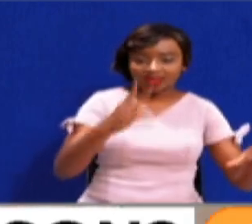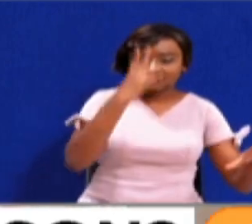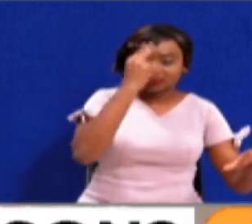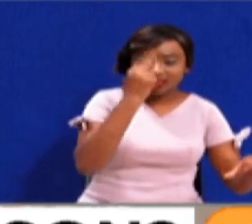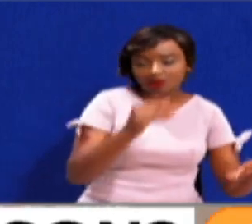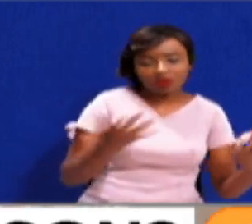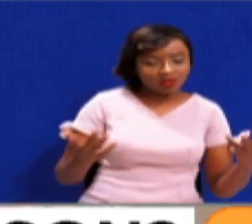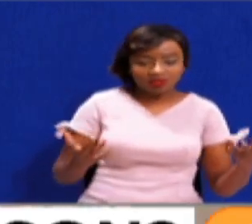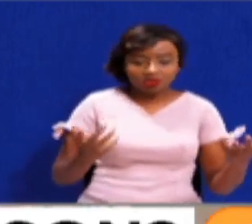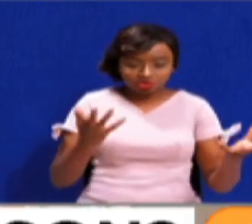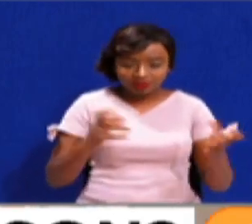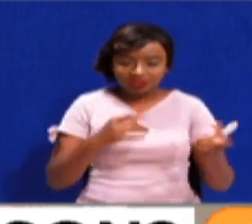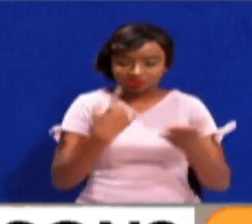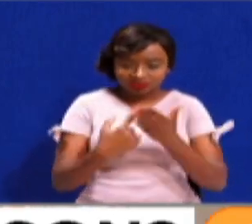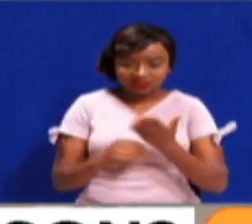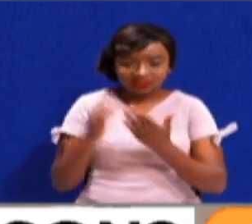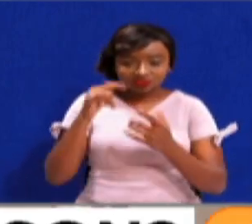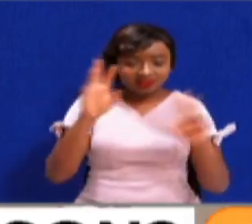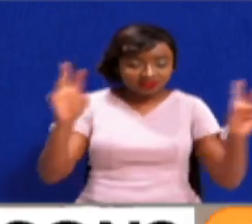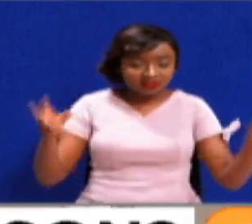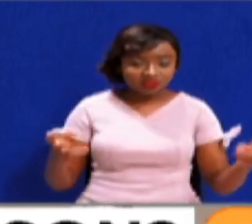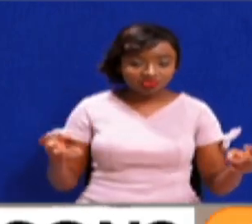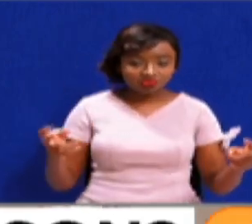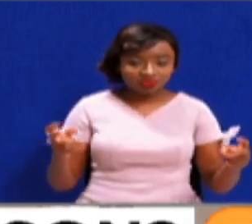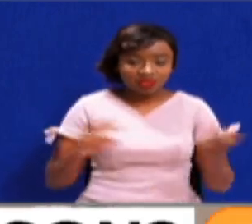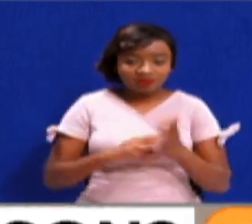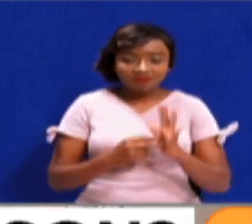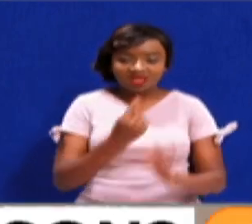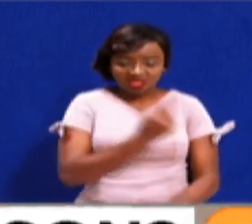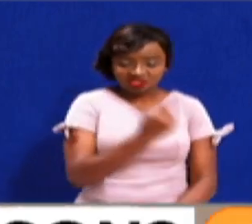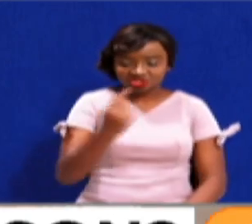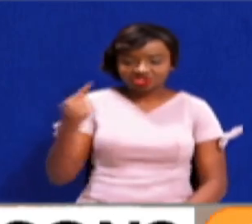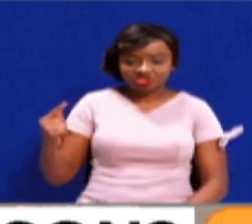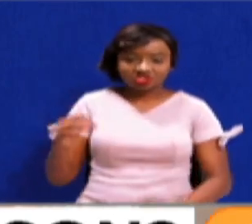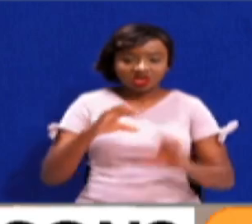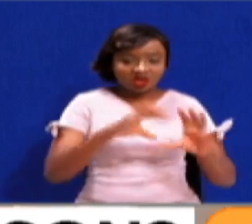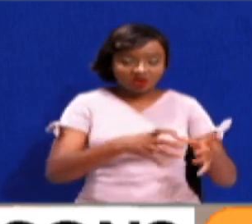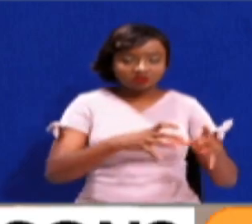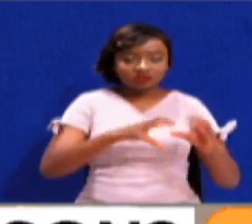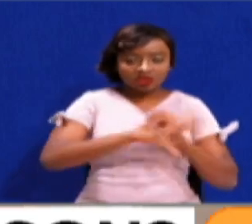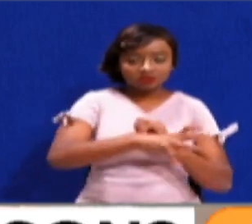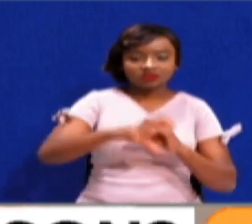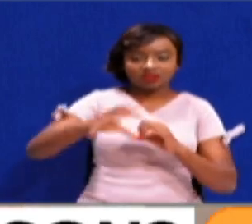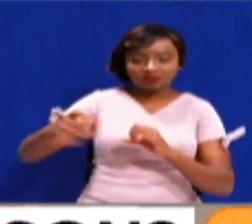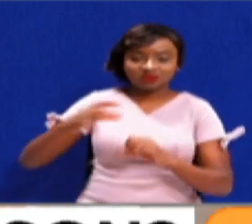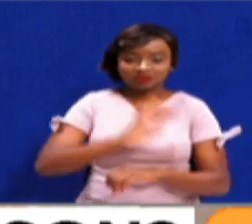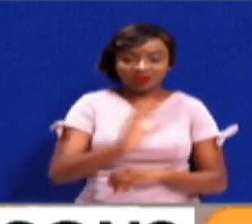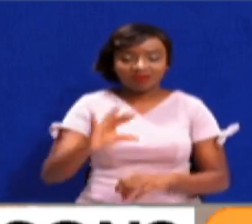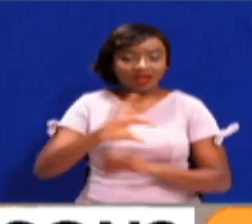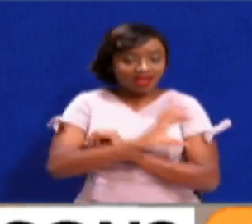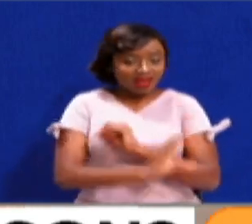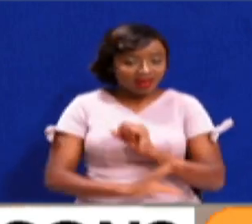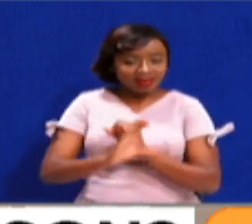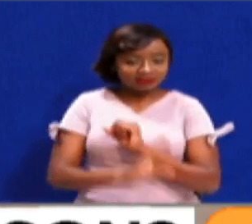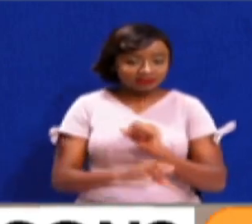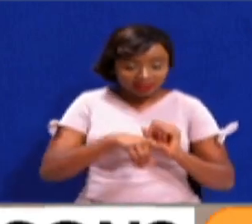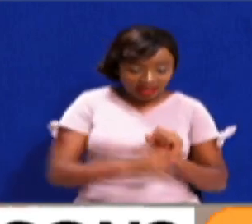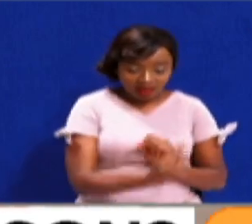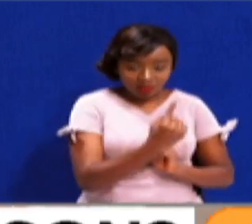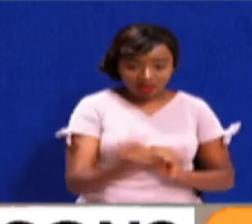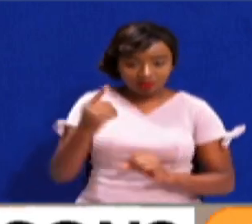we are trivializing this issue because we're making it sound like each county is a state on its own. It mm-hmm. is not. We are part of one country, and there